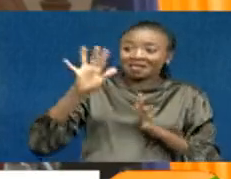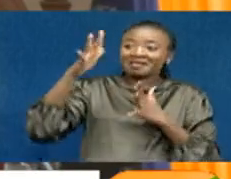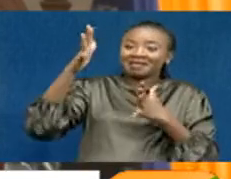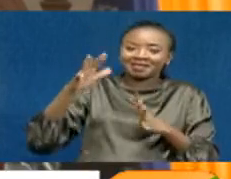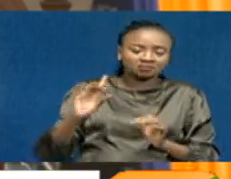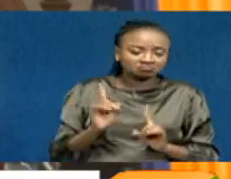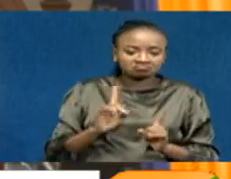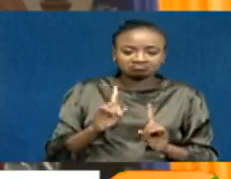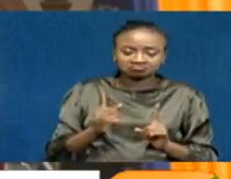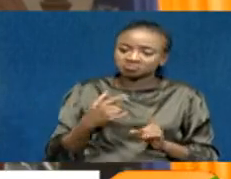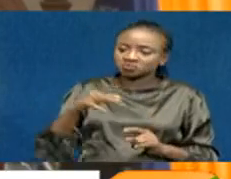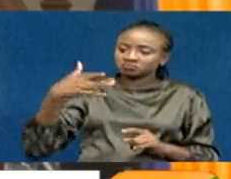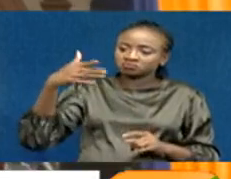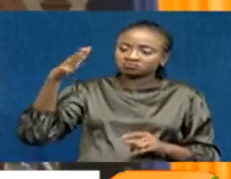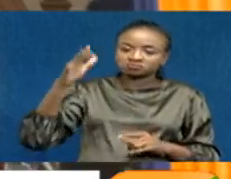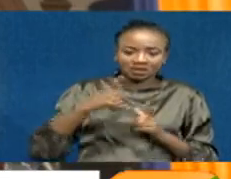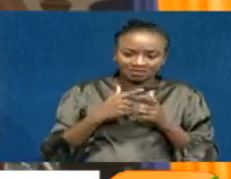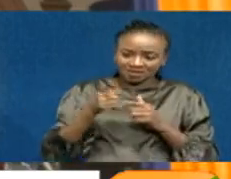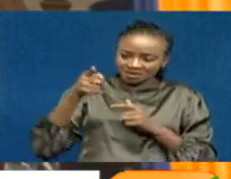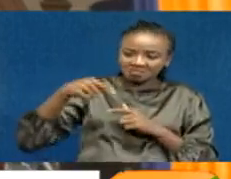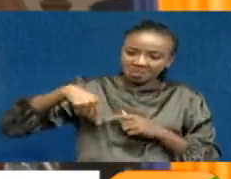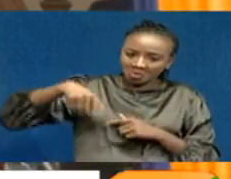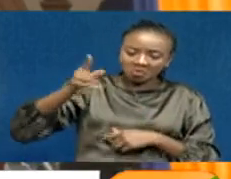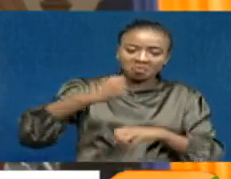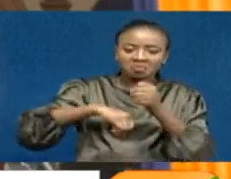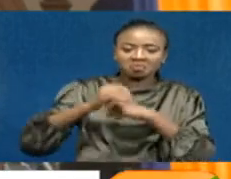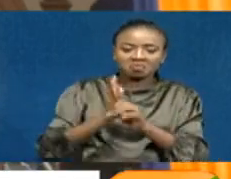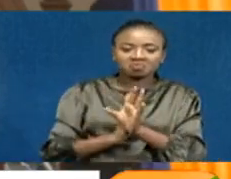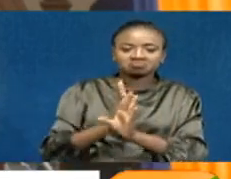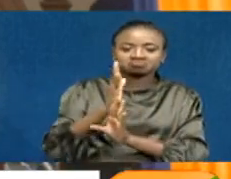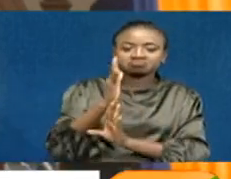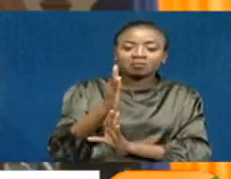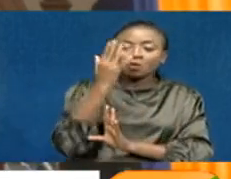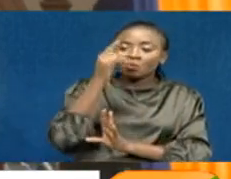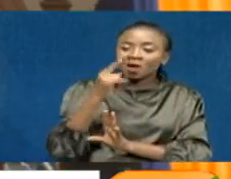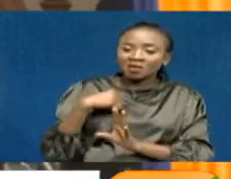they have stolen our money. We will not celebrate them if they are thieves.